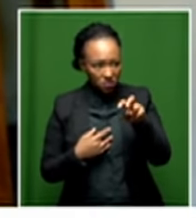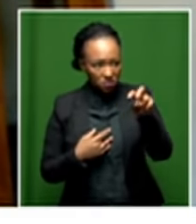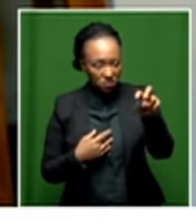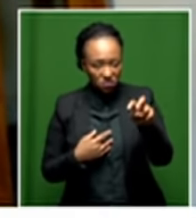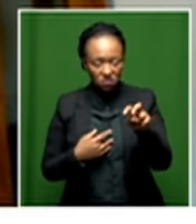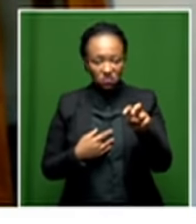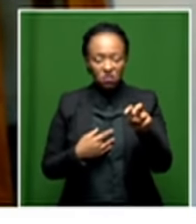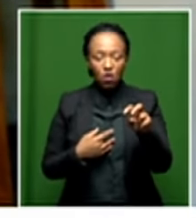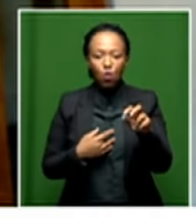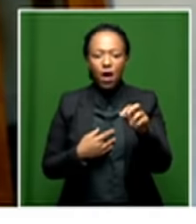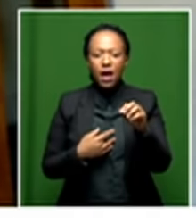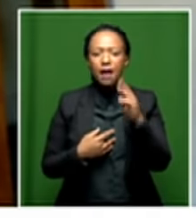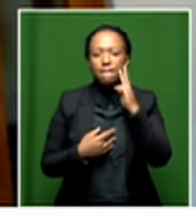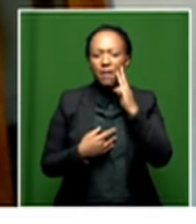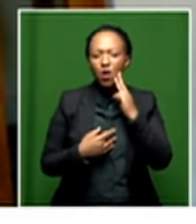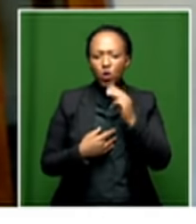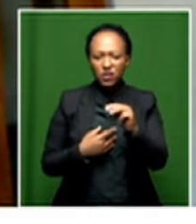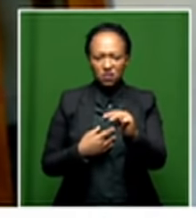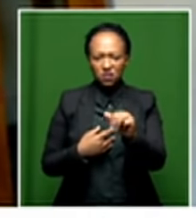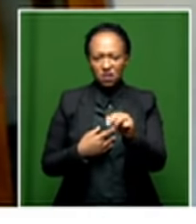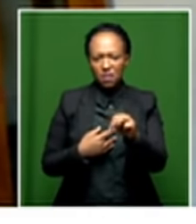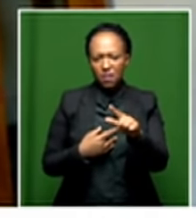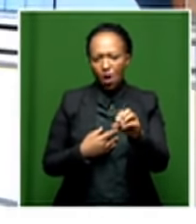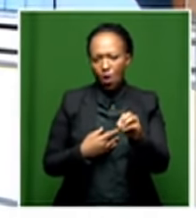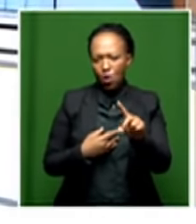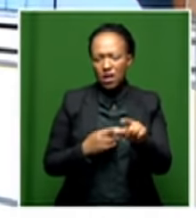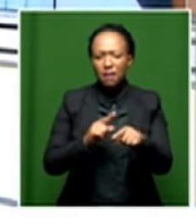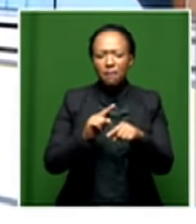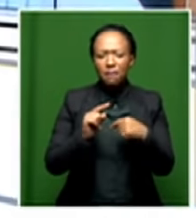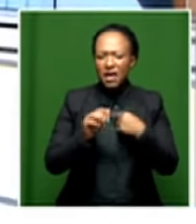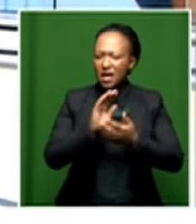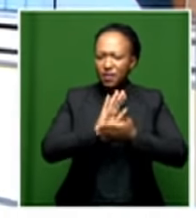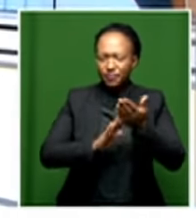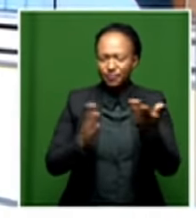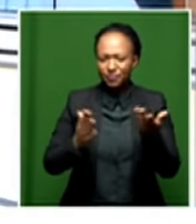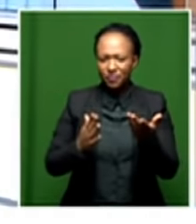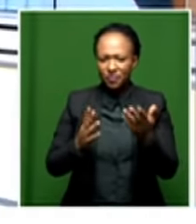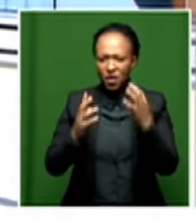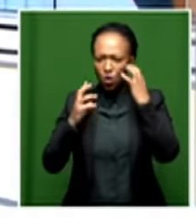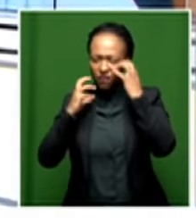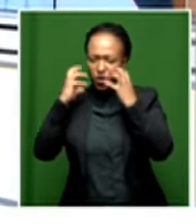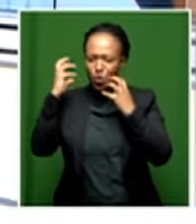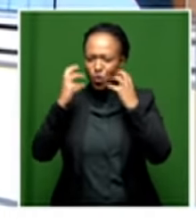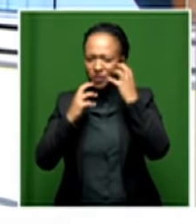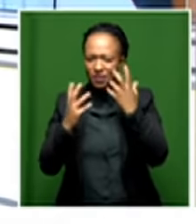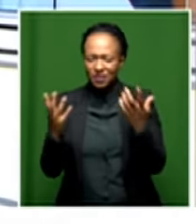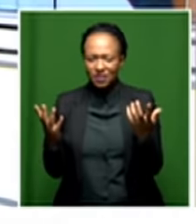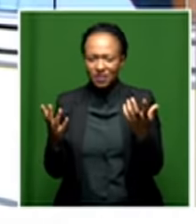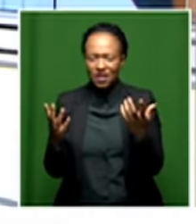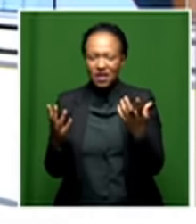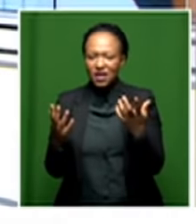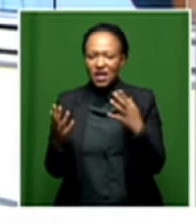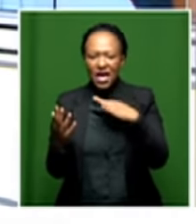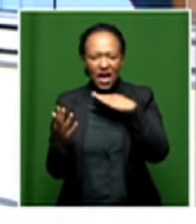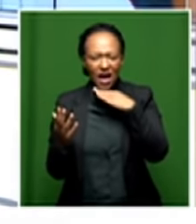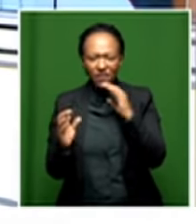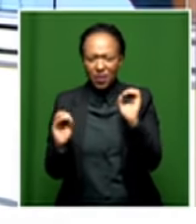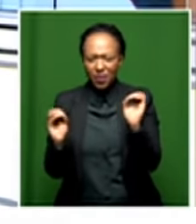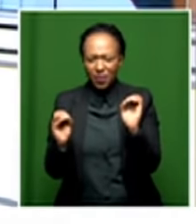Mamelodi, or where do I need to go? So that is confusing. There's not enough data. Yeah,